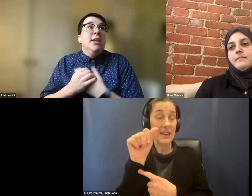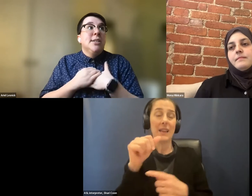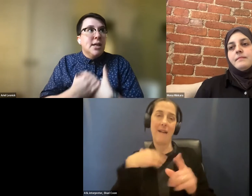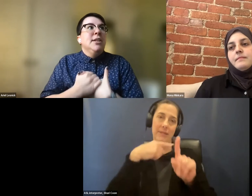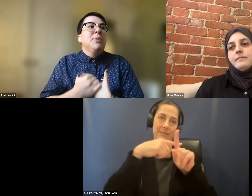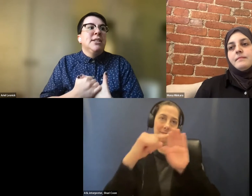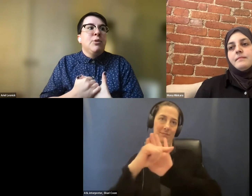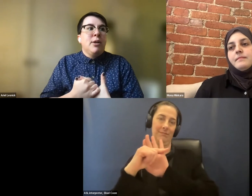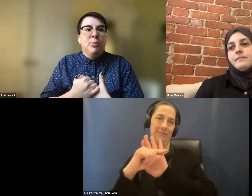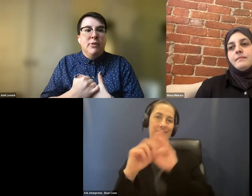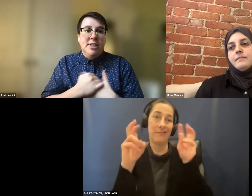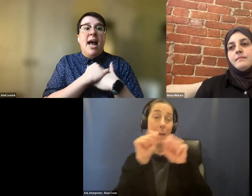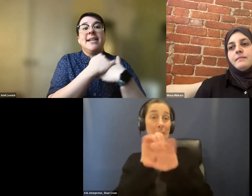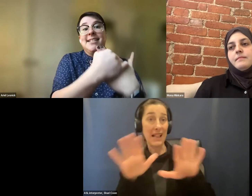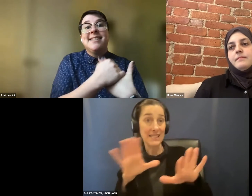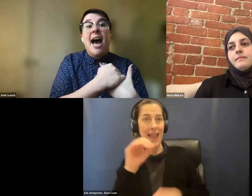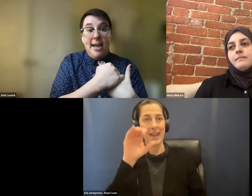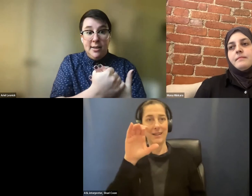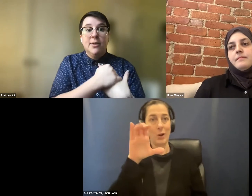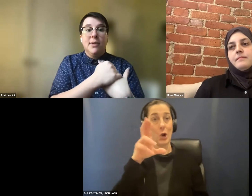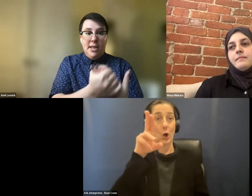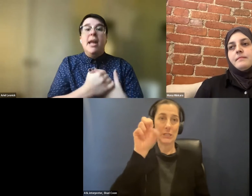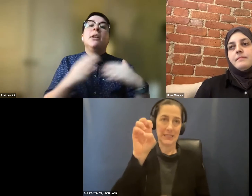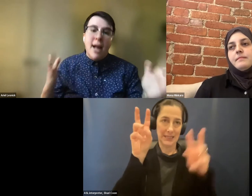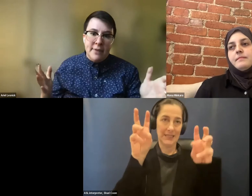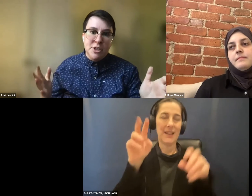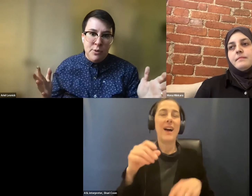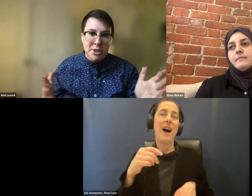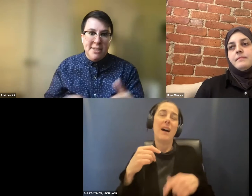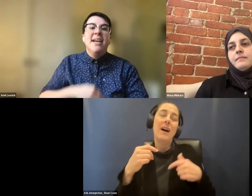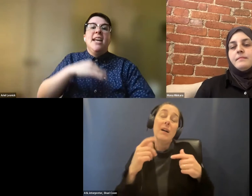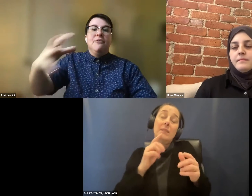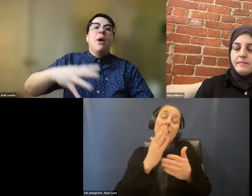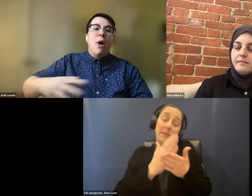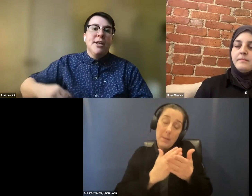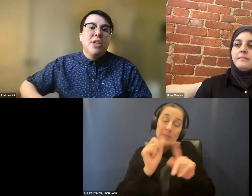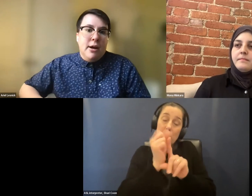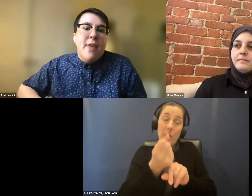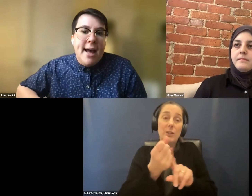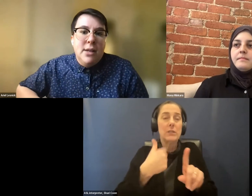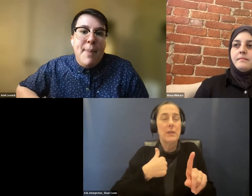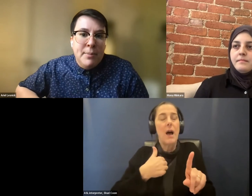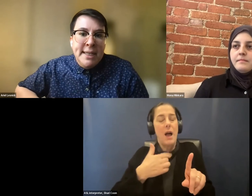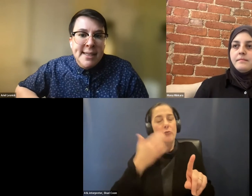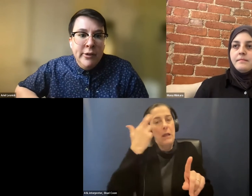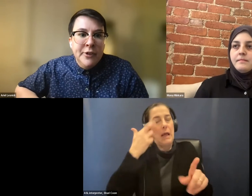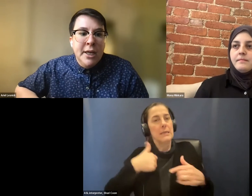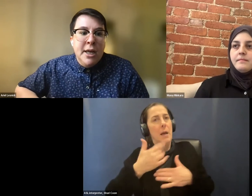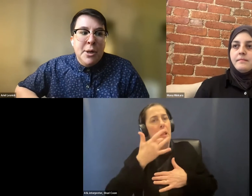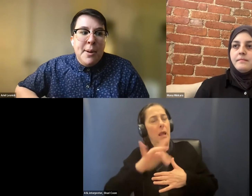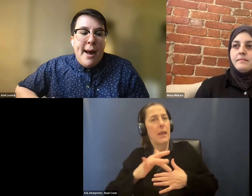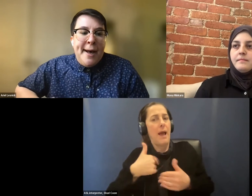it is a place of incredible privilege that I can decide in a lot of situations if I want to share that about